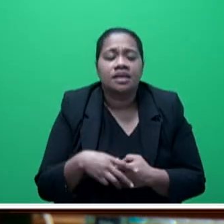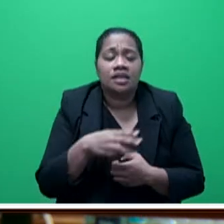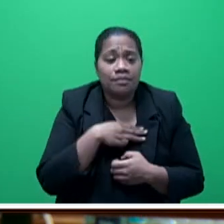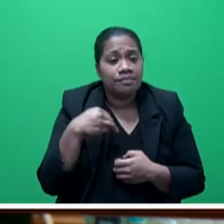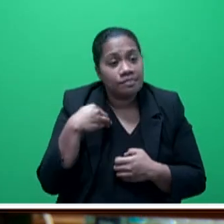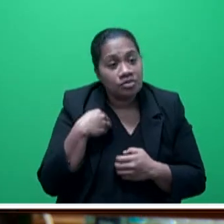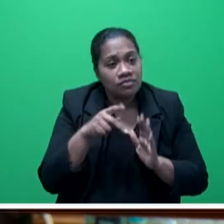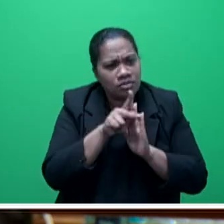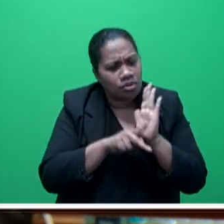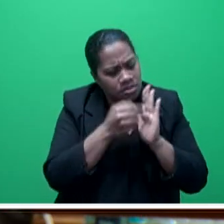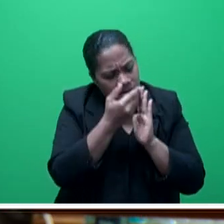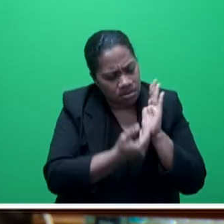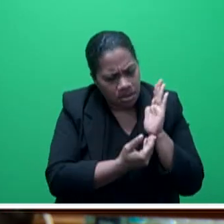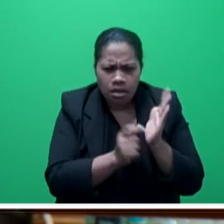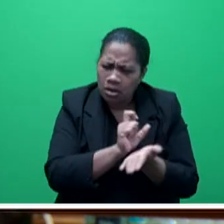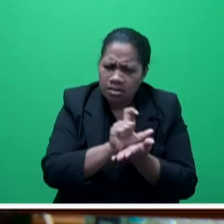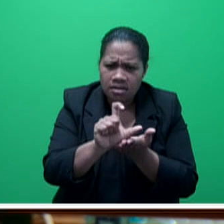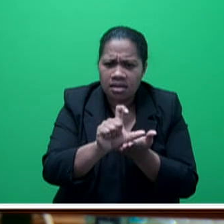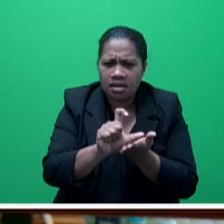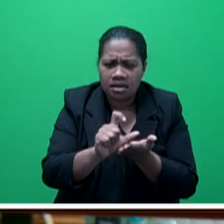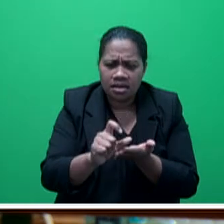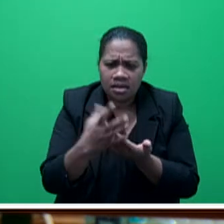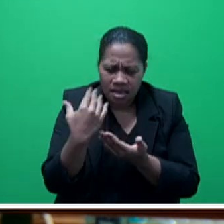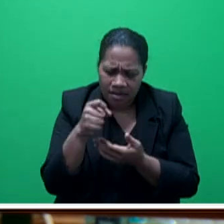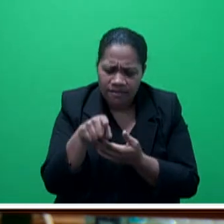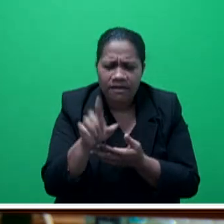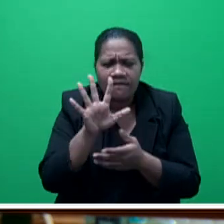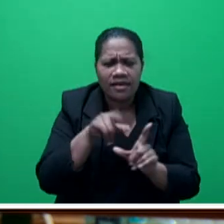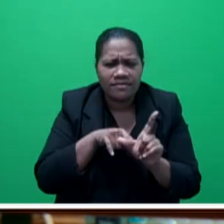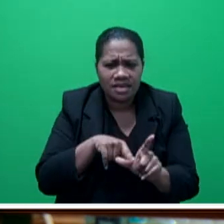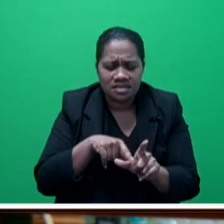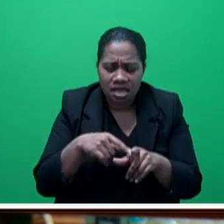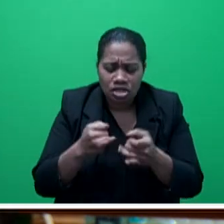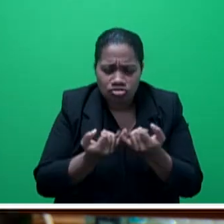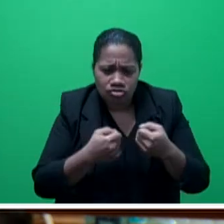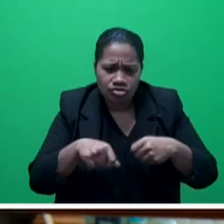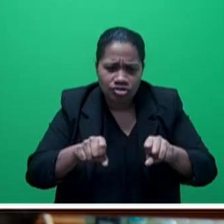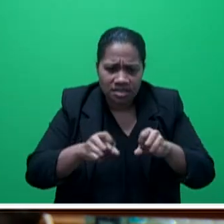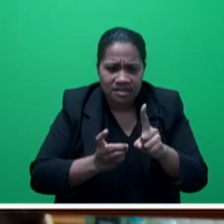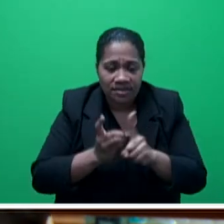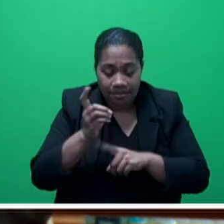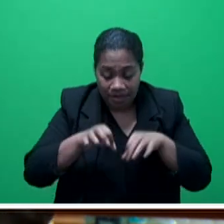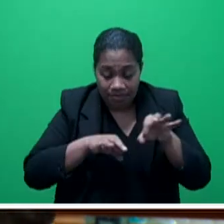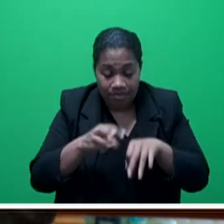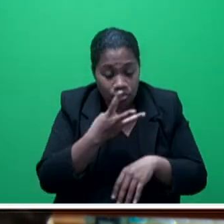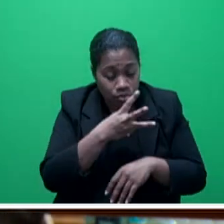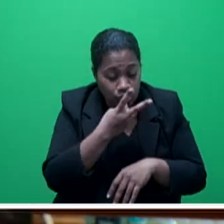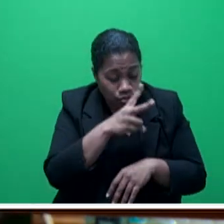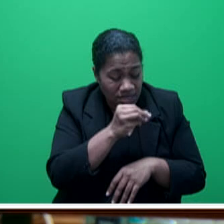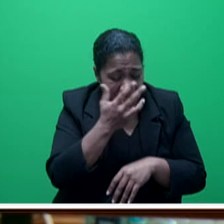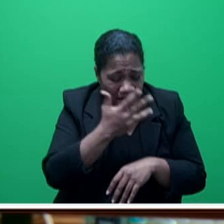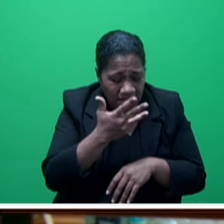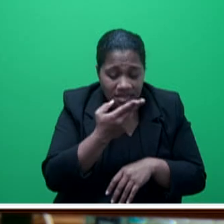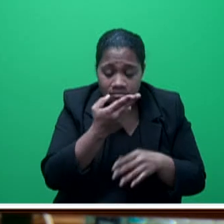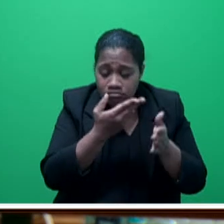direction is clear, as set out in the Ministry's 5-year strategic development plan, 2019 to 2023, it is